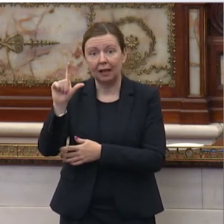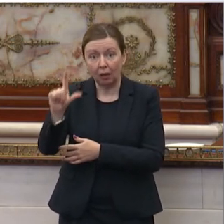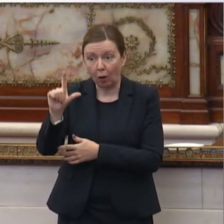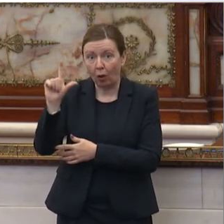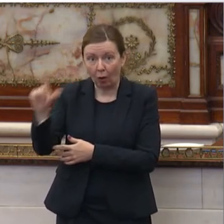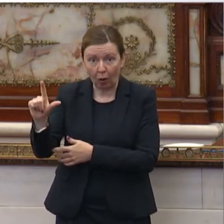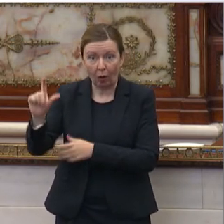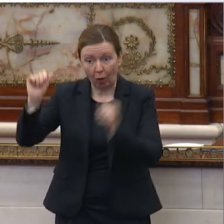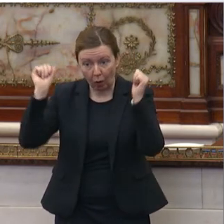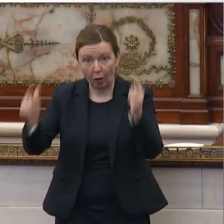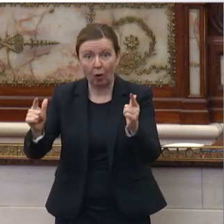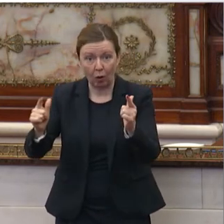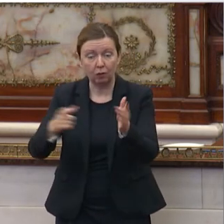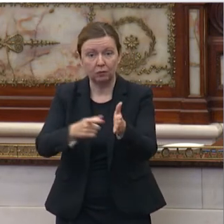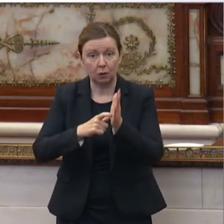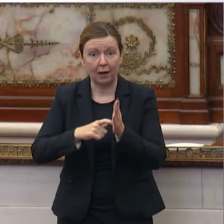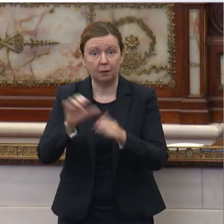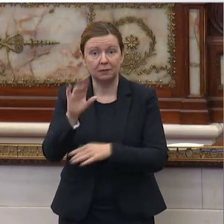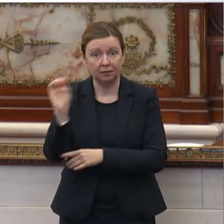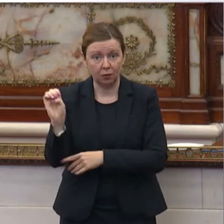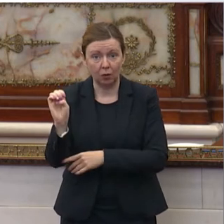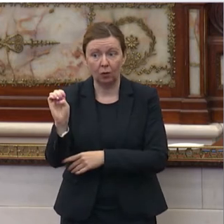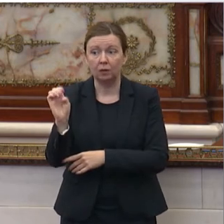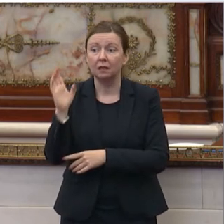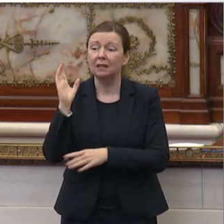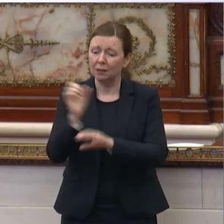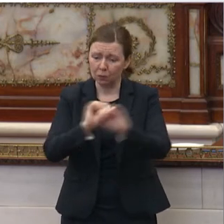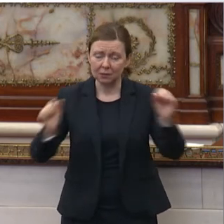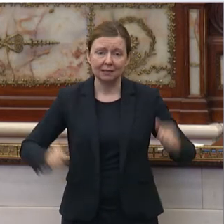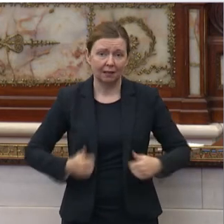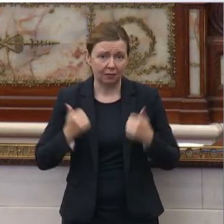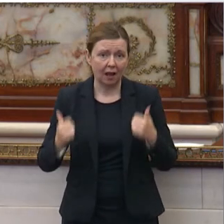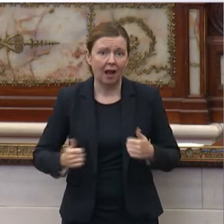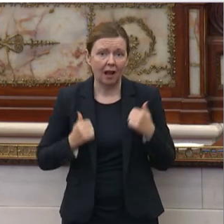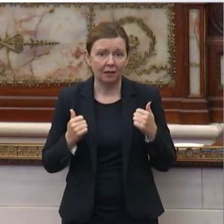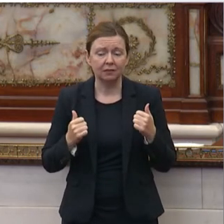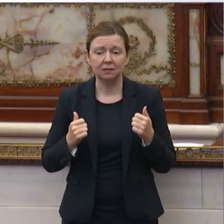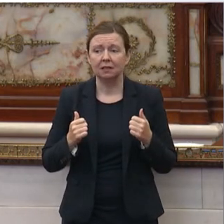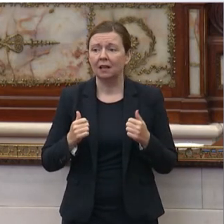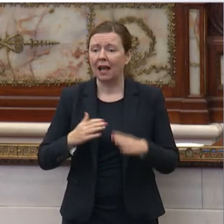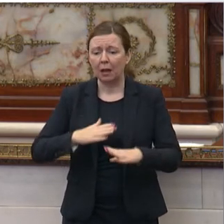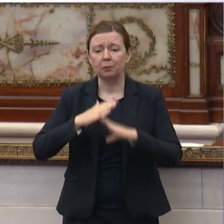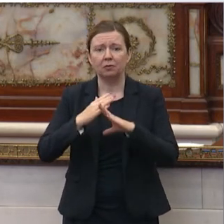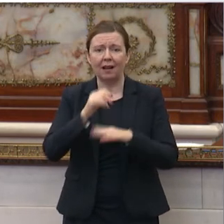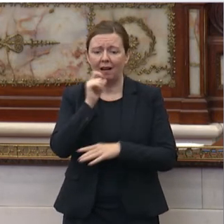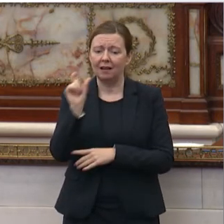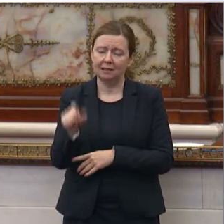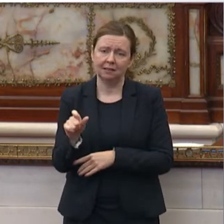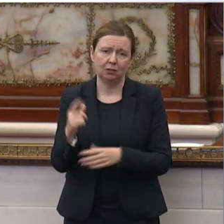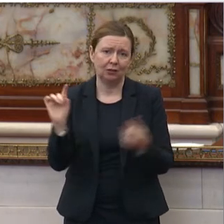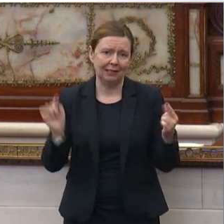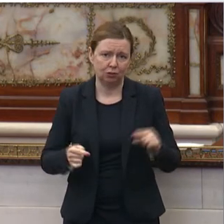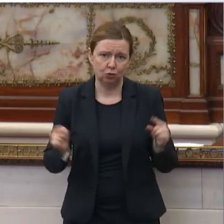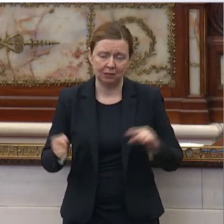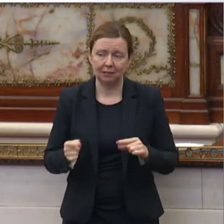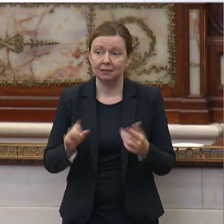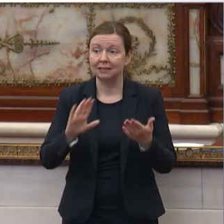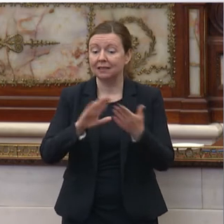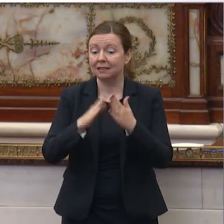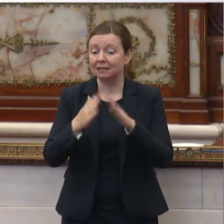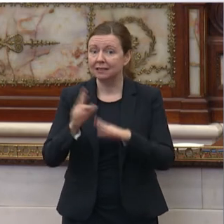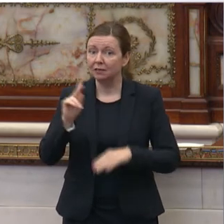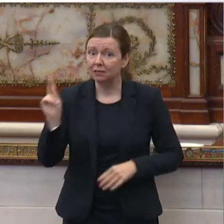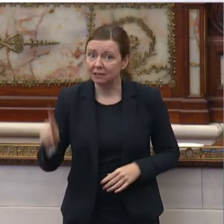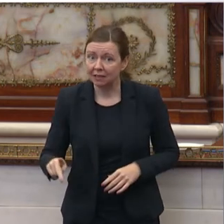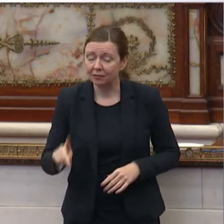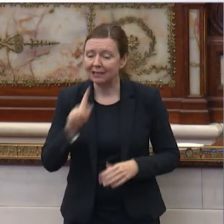all requirements of the code will save lives and prevent unnecessary injuries. The city of Philadelphia